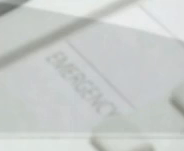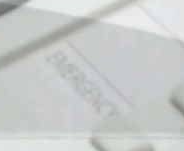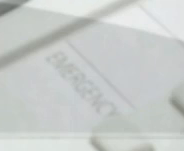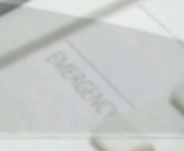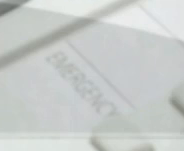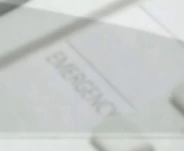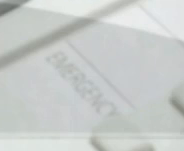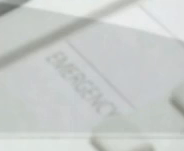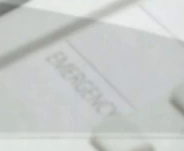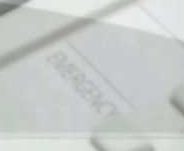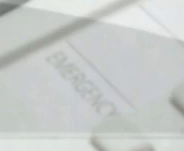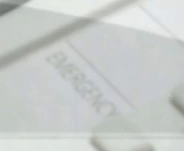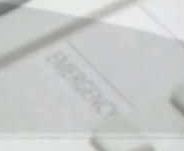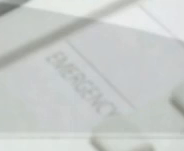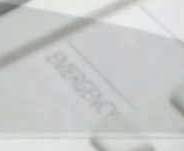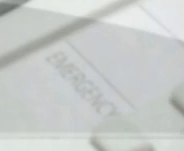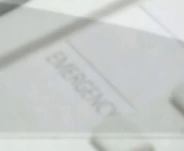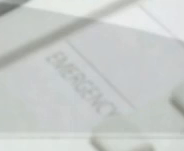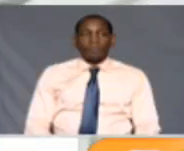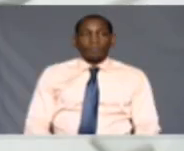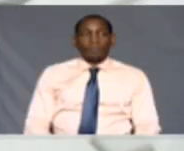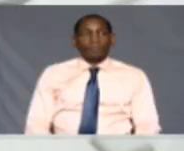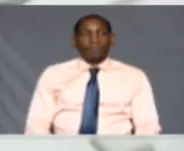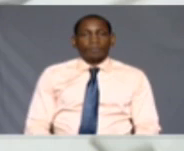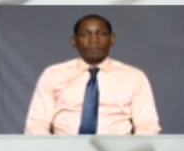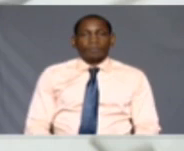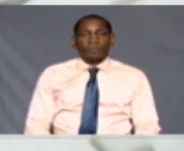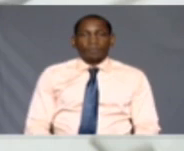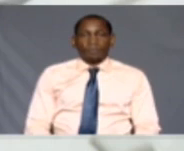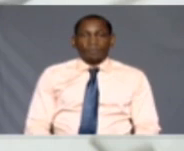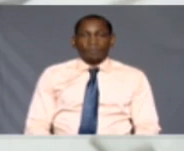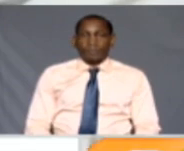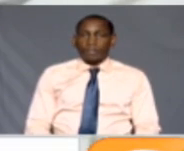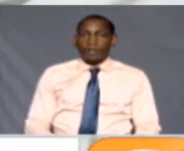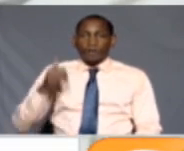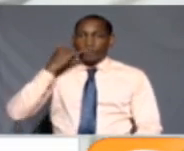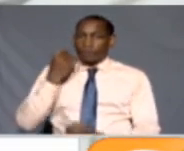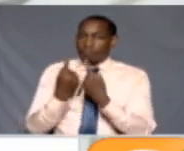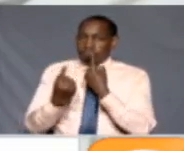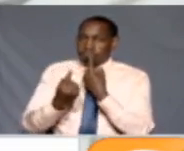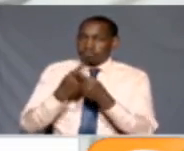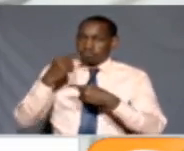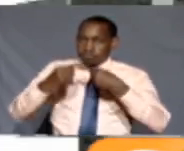Yeah. Nimebuka appointment, tunaenda rasmi kukutana na